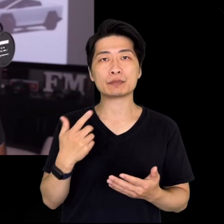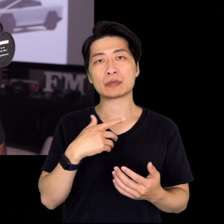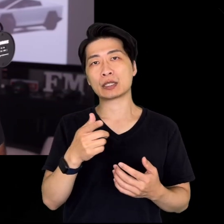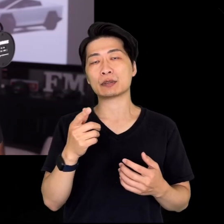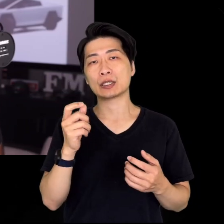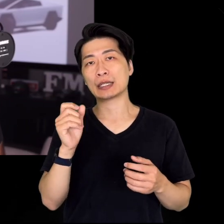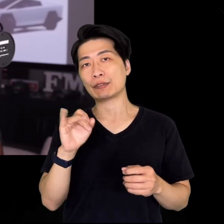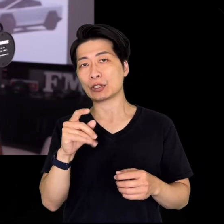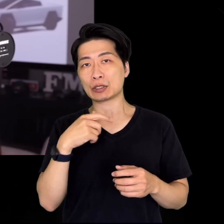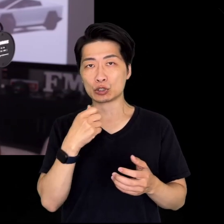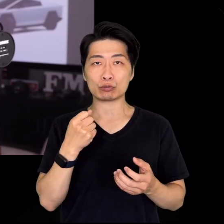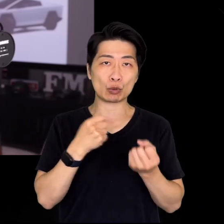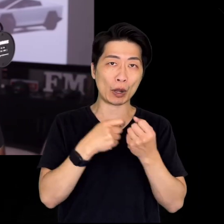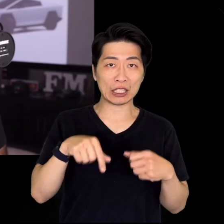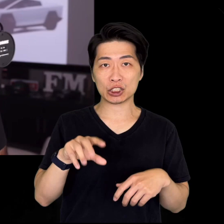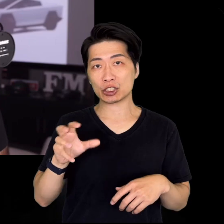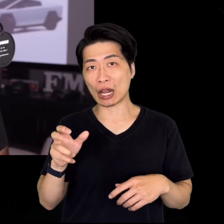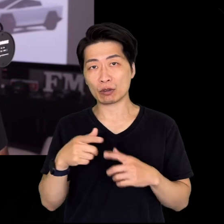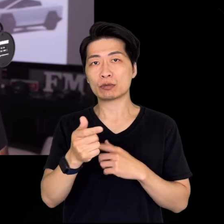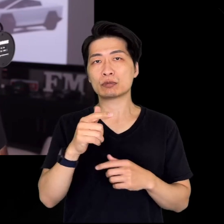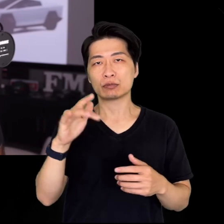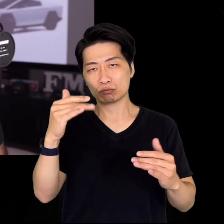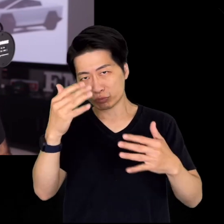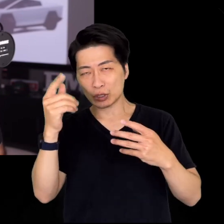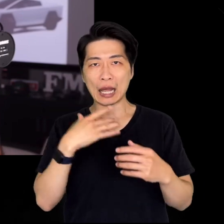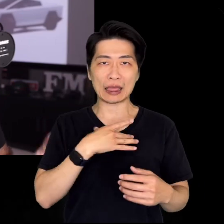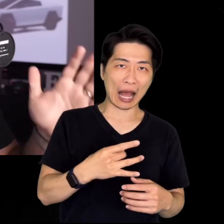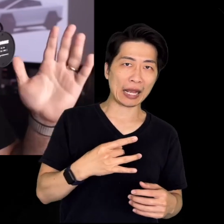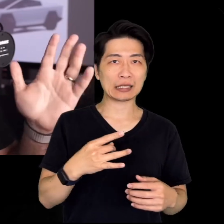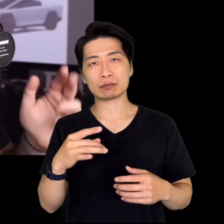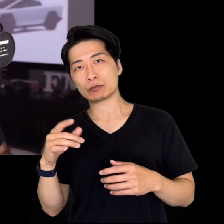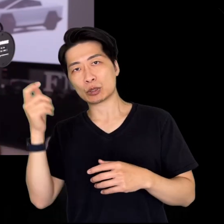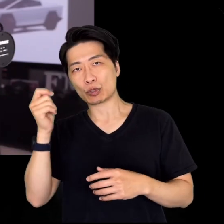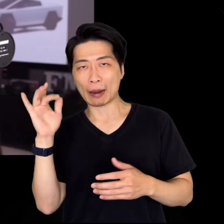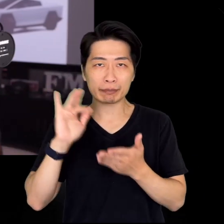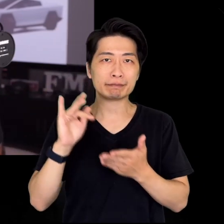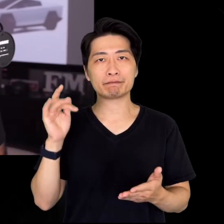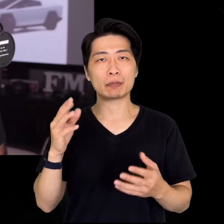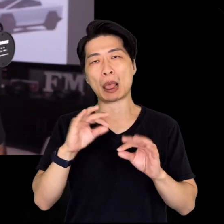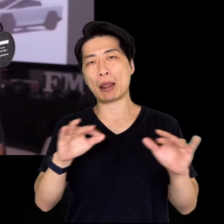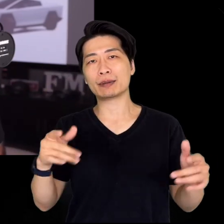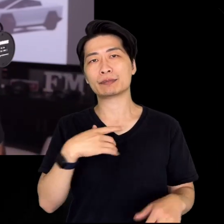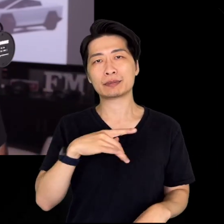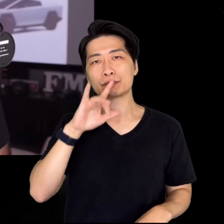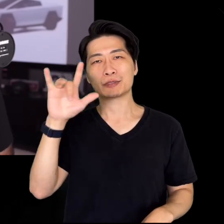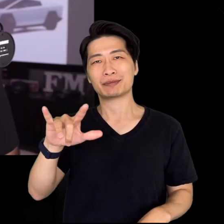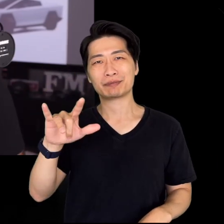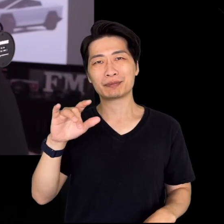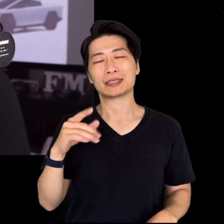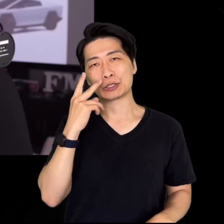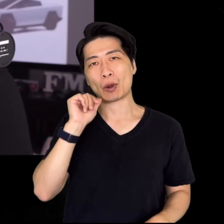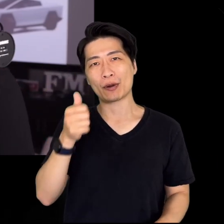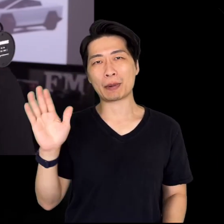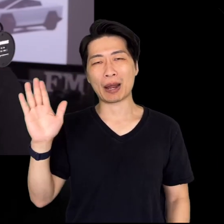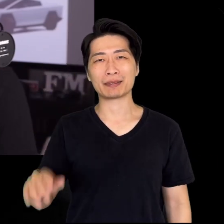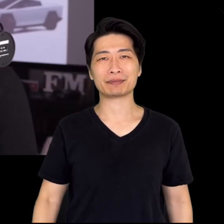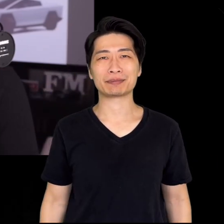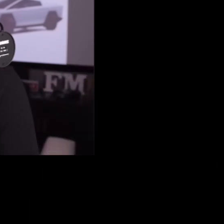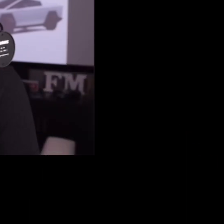and helpful. Other ways to support the channel in the description below as well. Like and subscribe, all that stuff, blah, blah, blah. Love you guys. See you tomorrow.